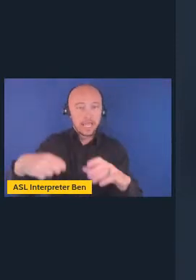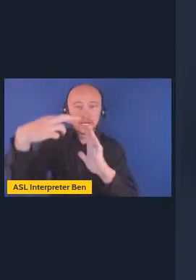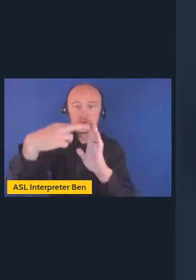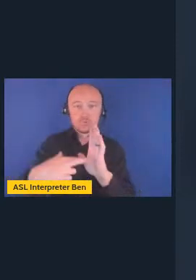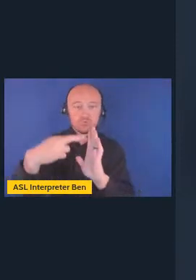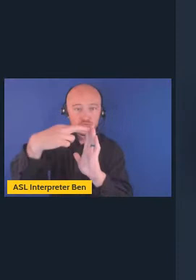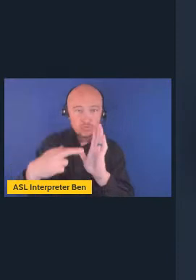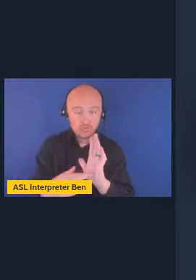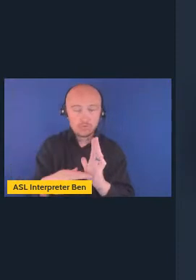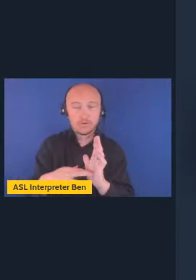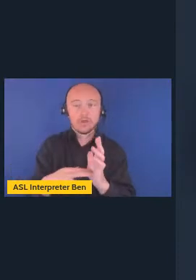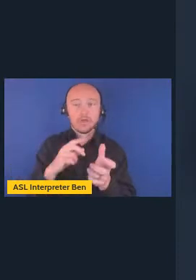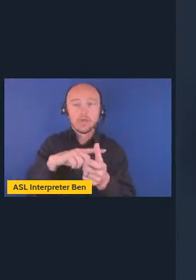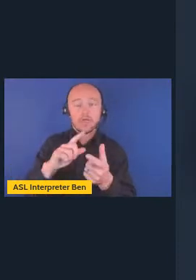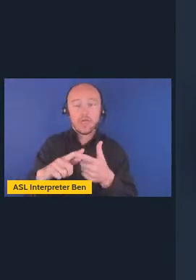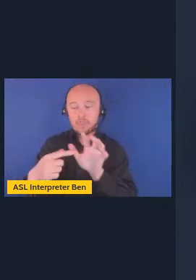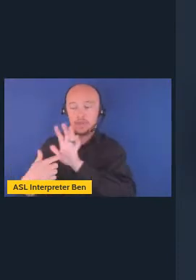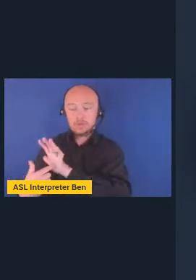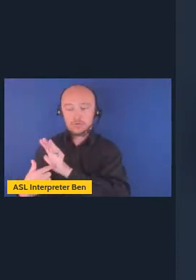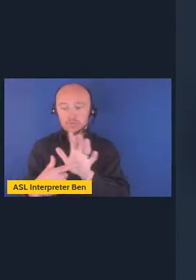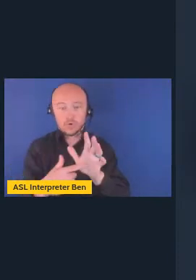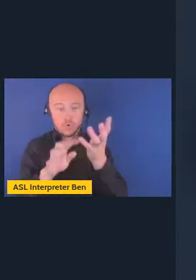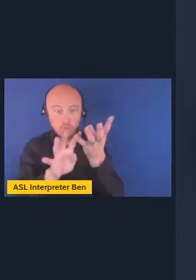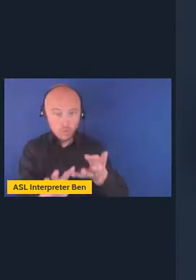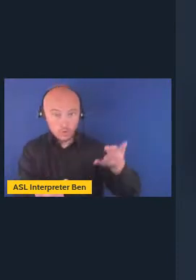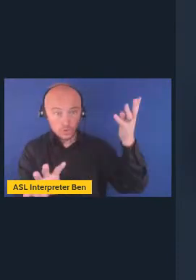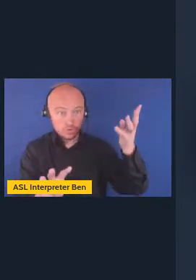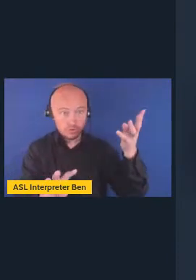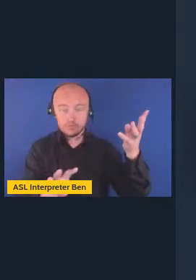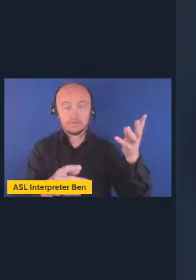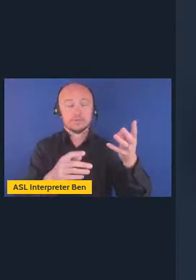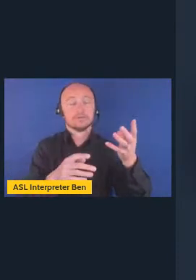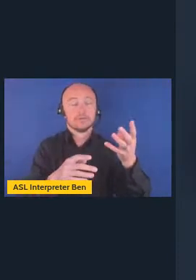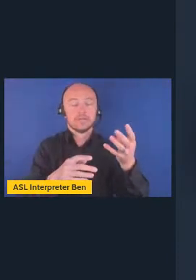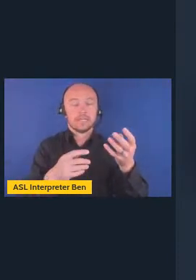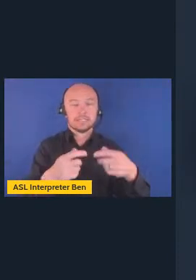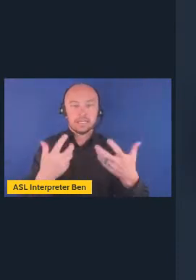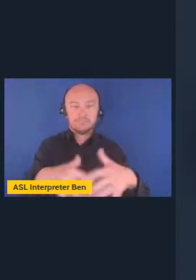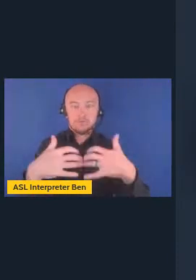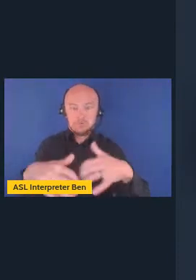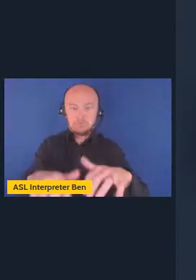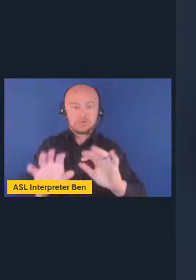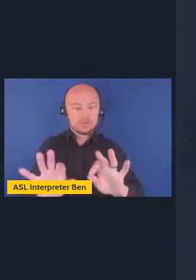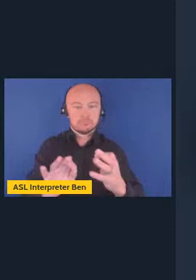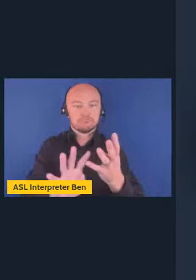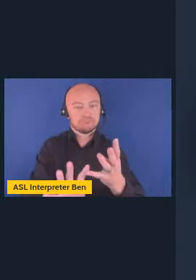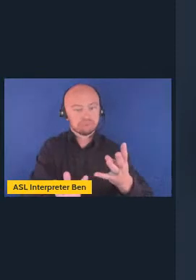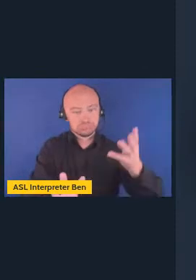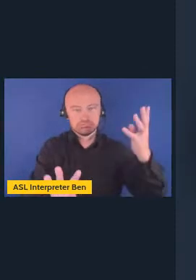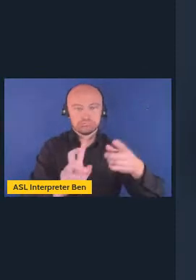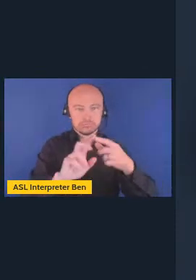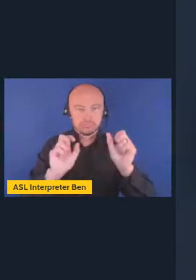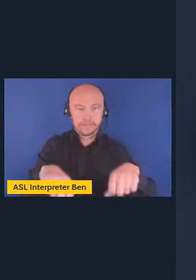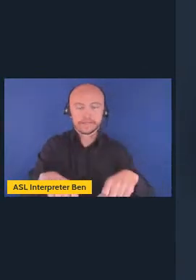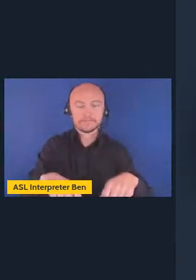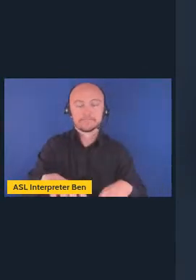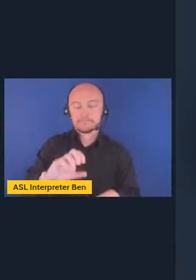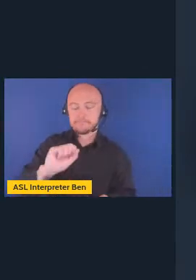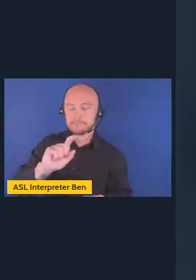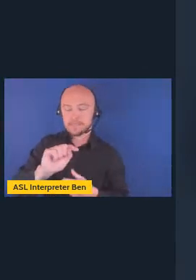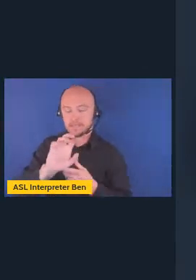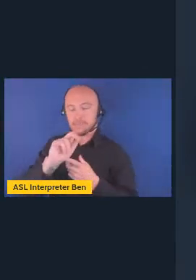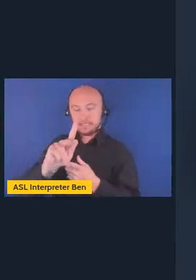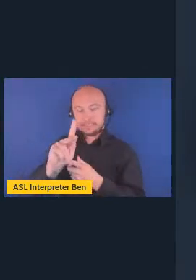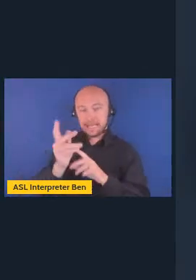for merge will then be put on this merge queue instead of being merged right away. On the queue, the status checks will run again, but